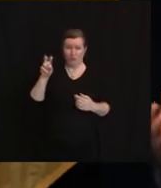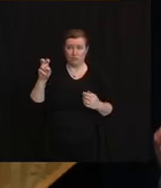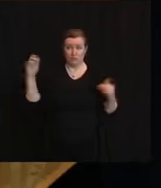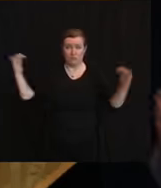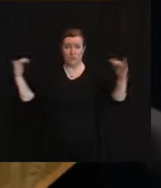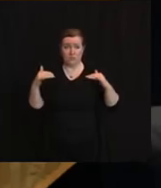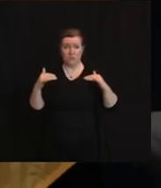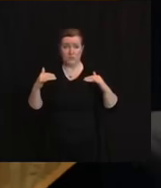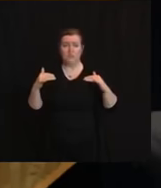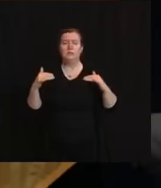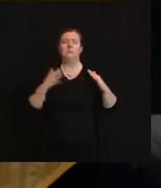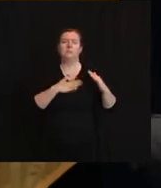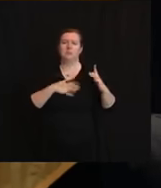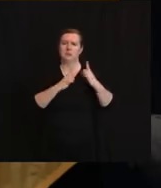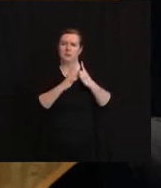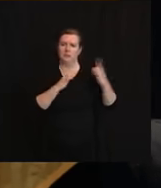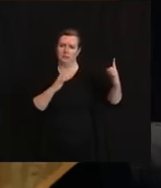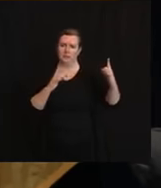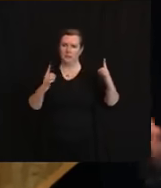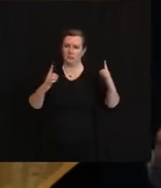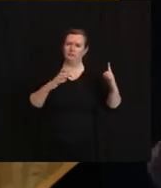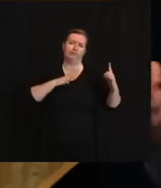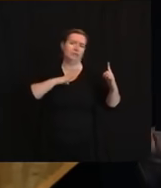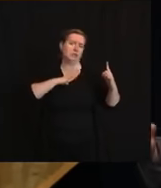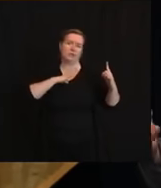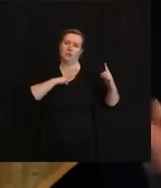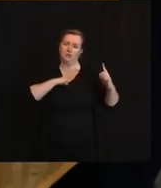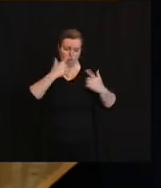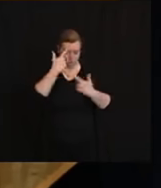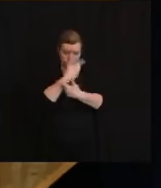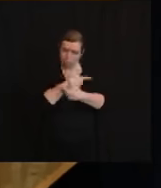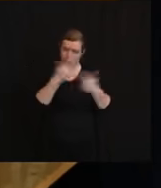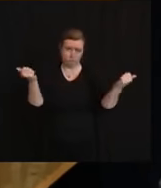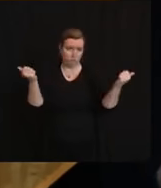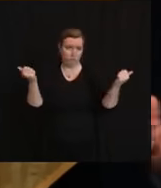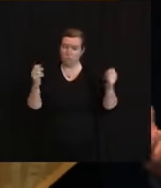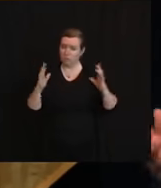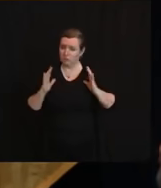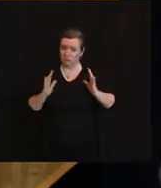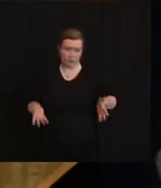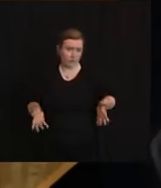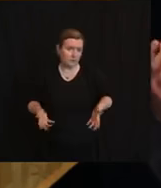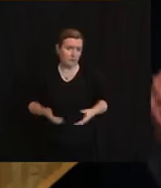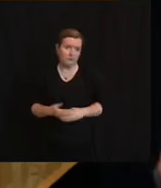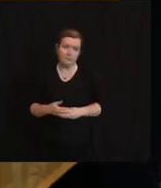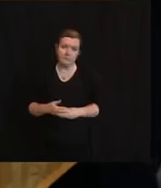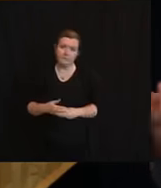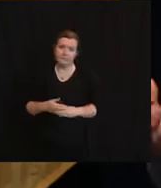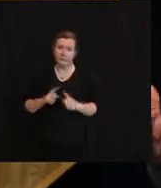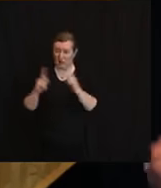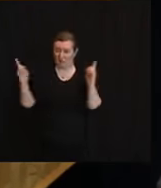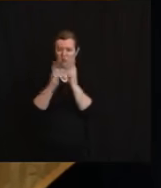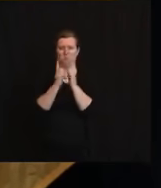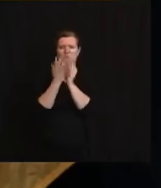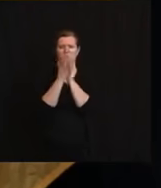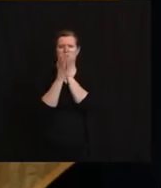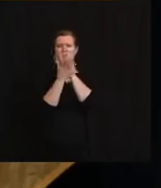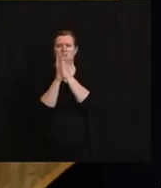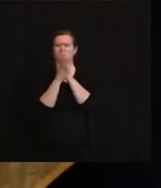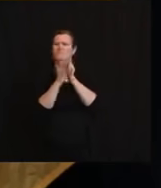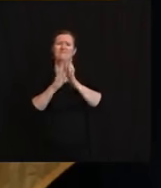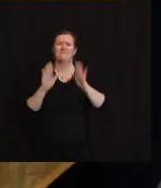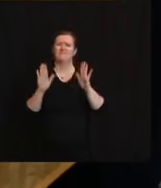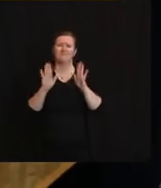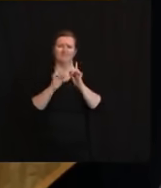socially distancing, to the governor's point, giving them the opportunity to be heard, but at the same time, to do that virtually would be